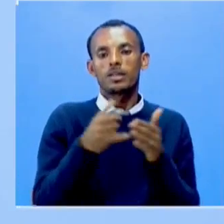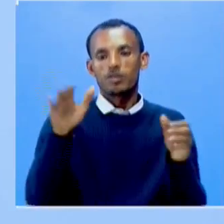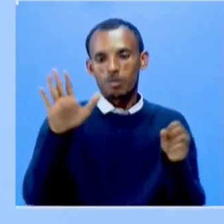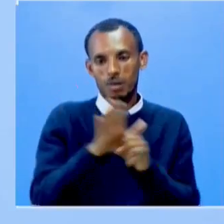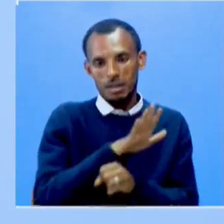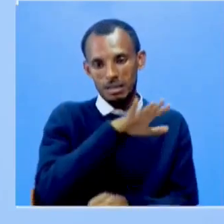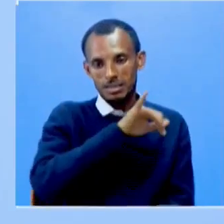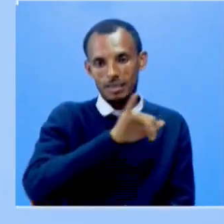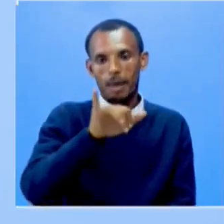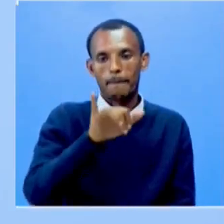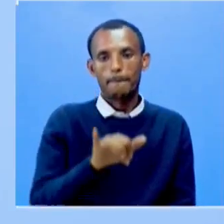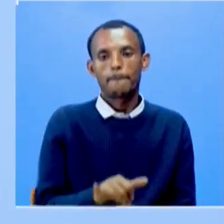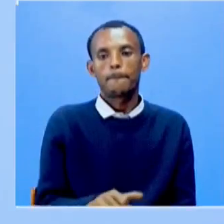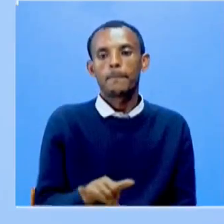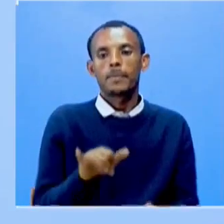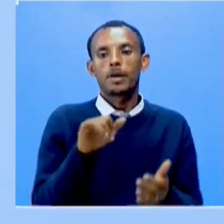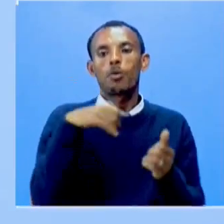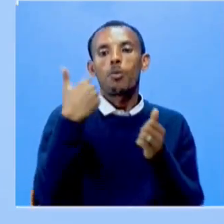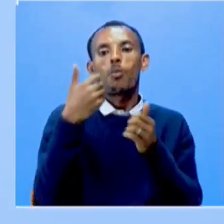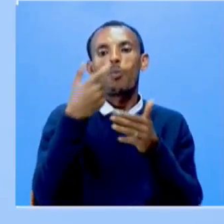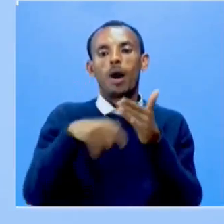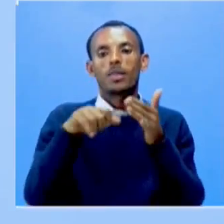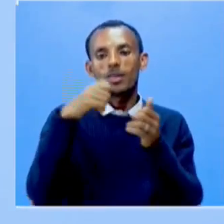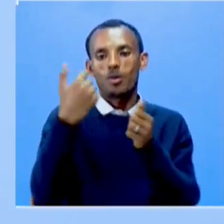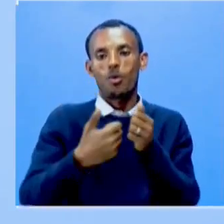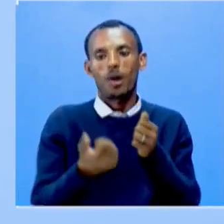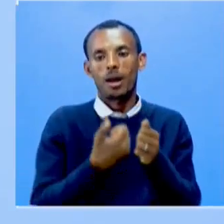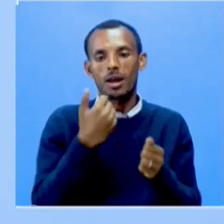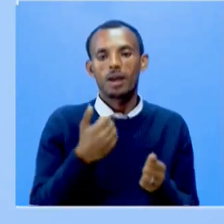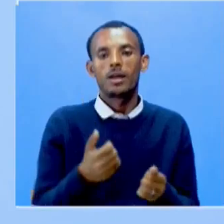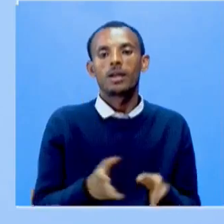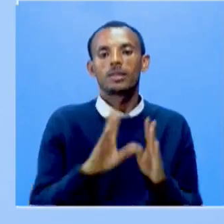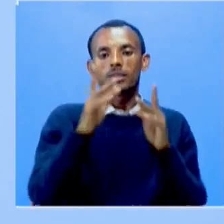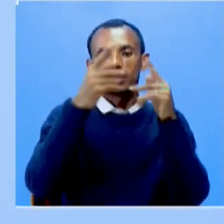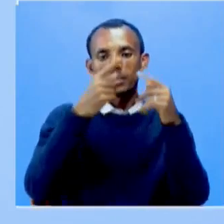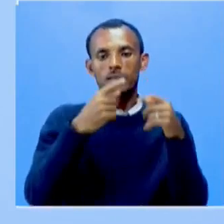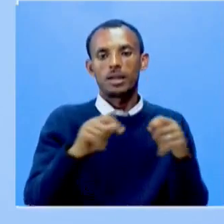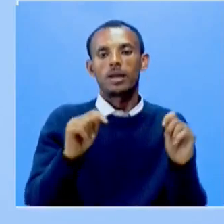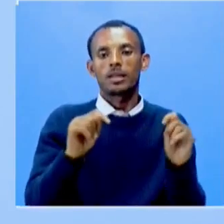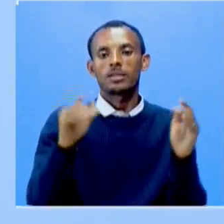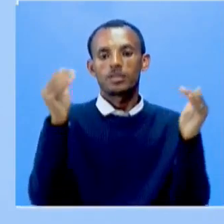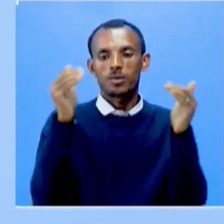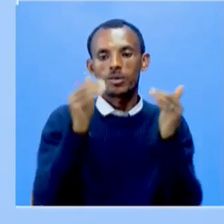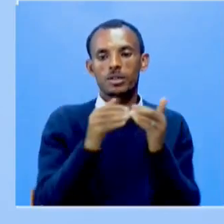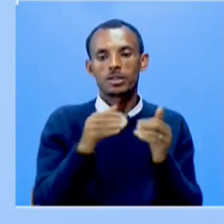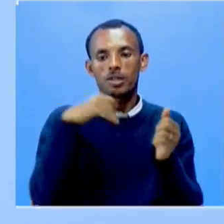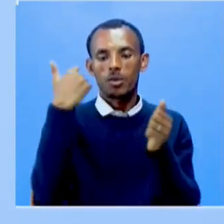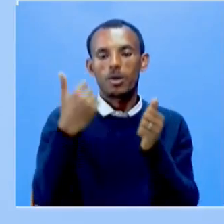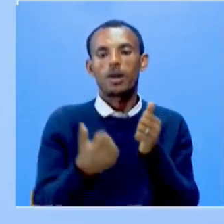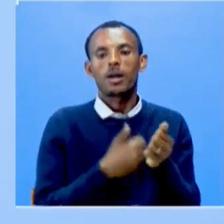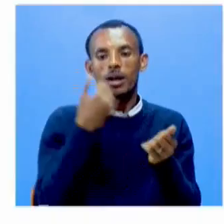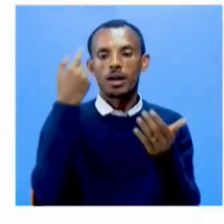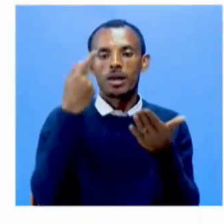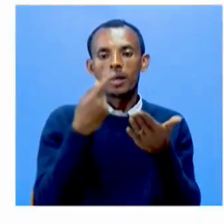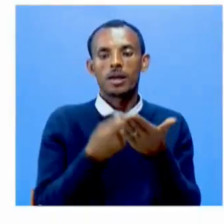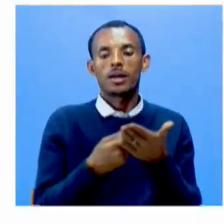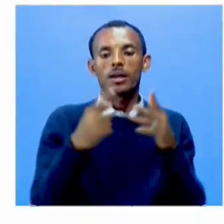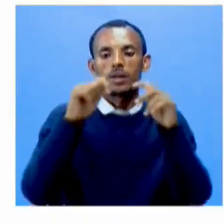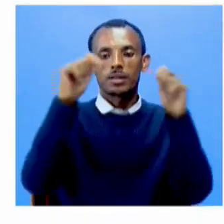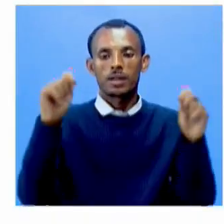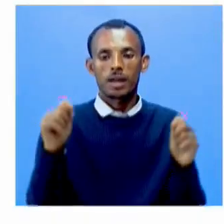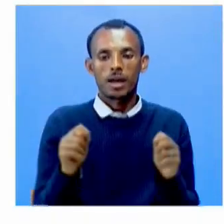means. So in what order do they fit? Let's write the congruency order. Here,